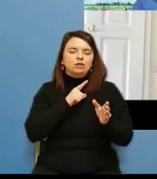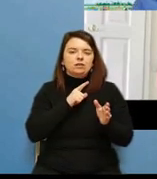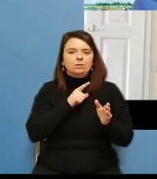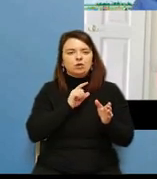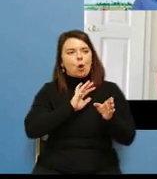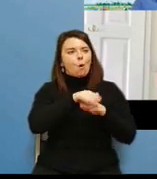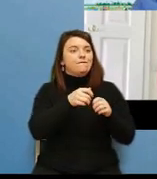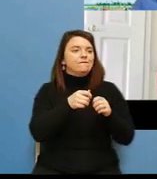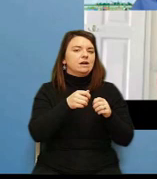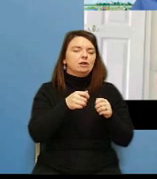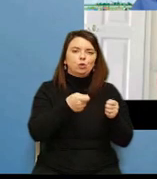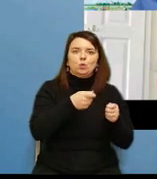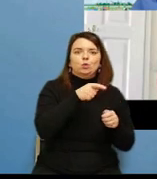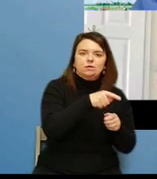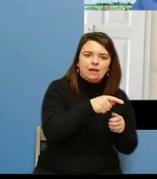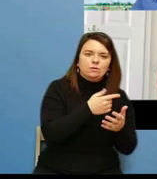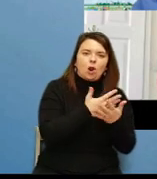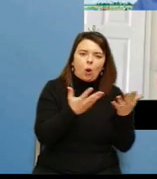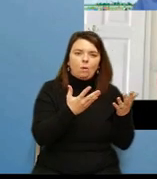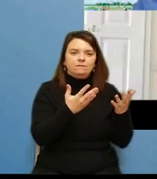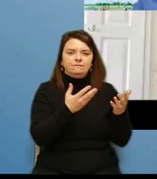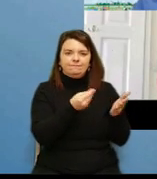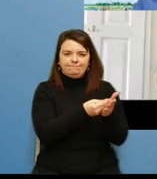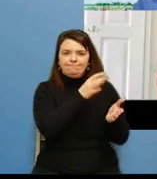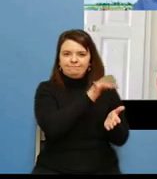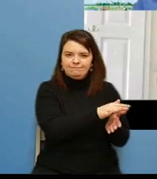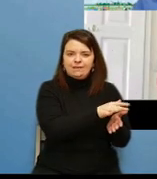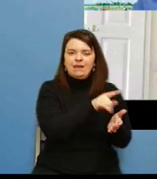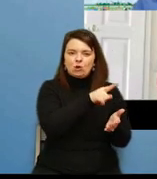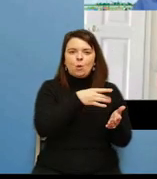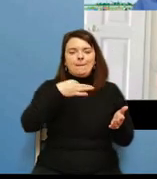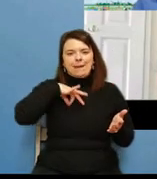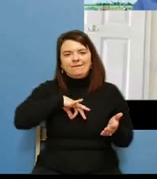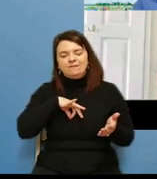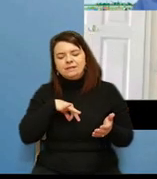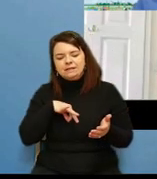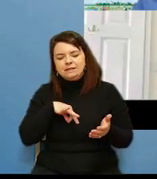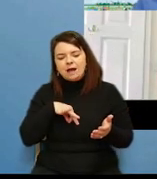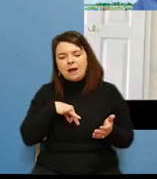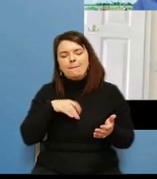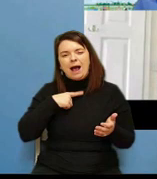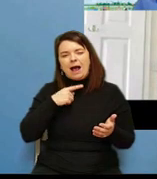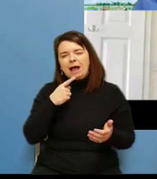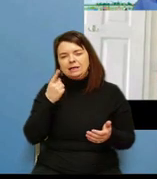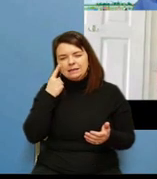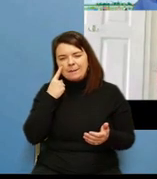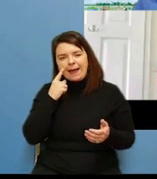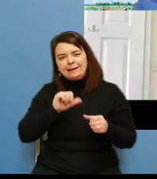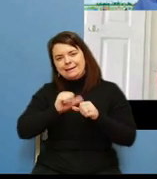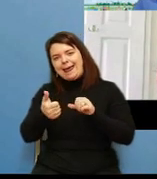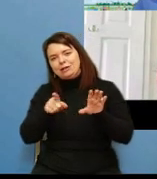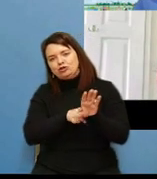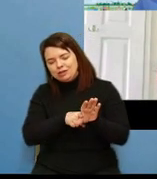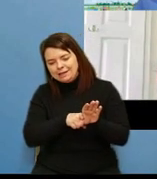previously, should we say, overcooked in terms of the amount of money put into drug pricing. So that's of benefit, but I